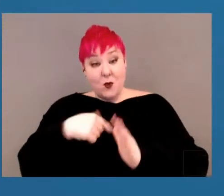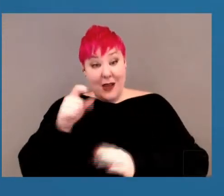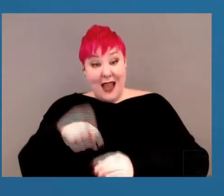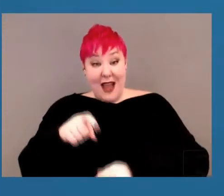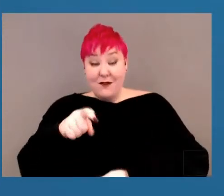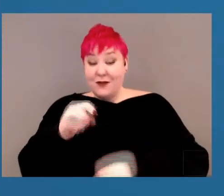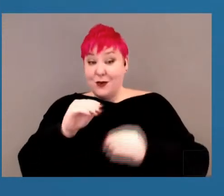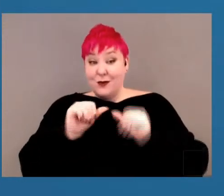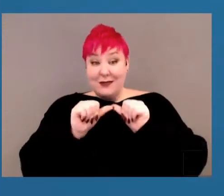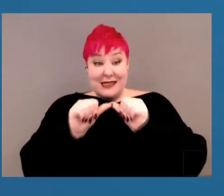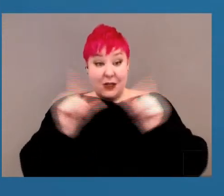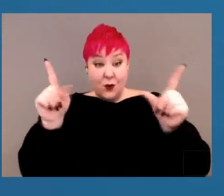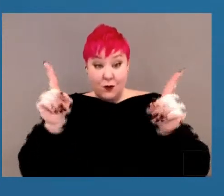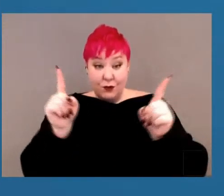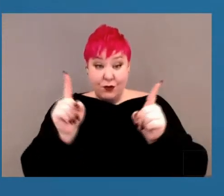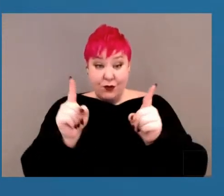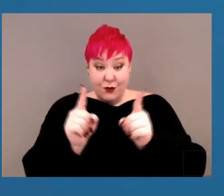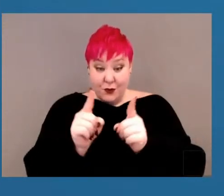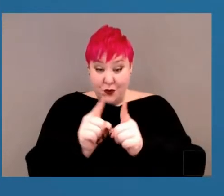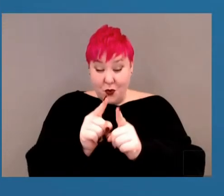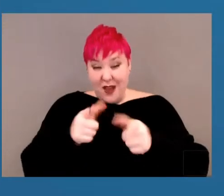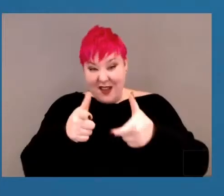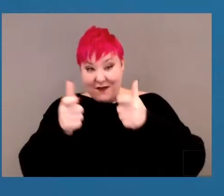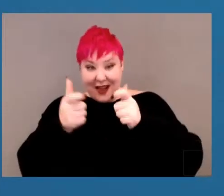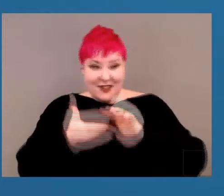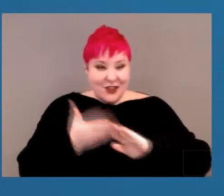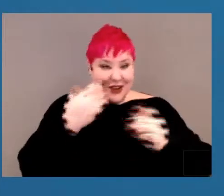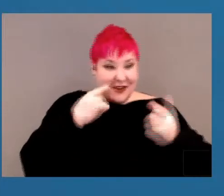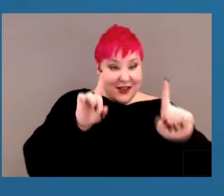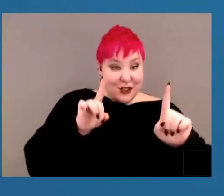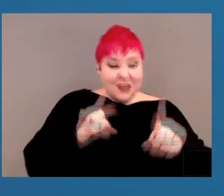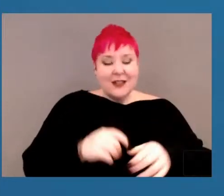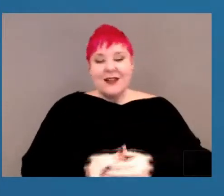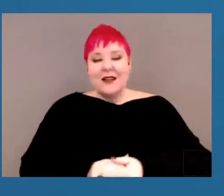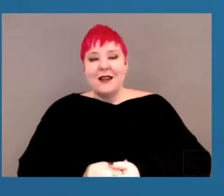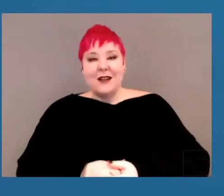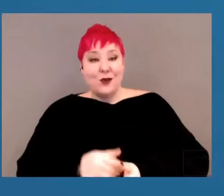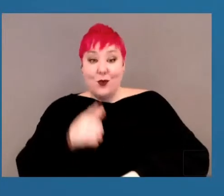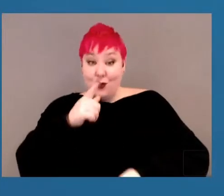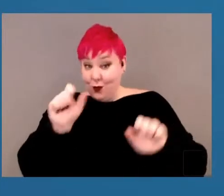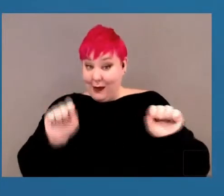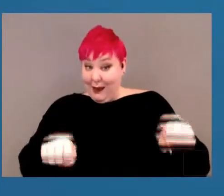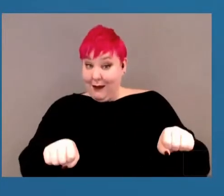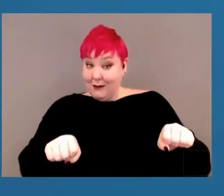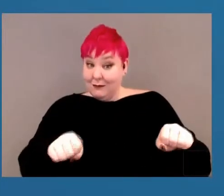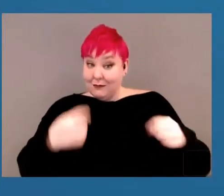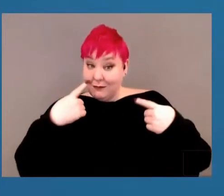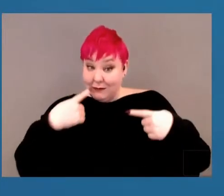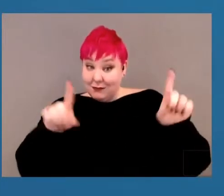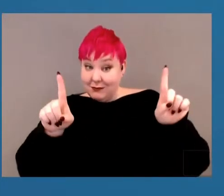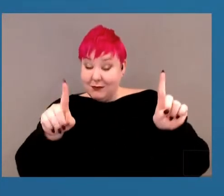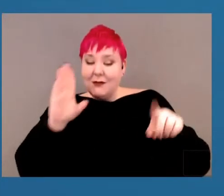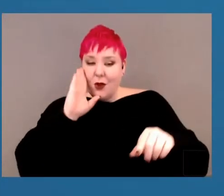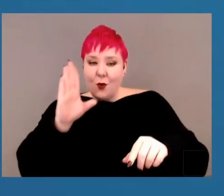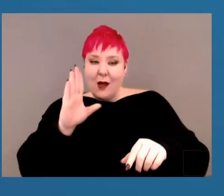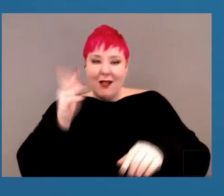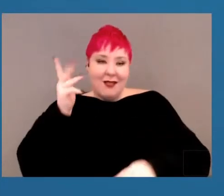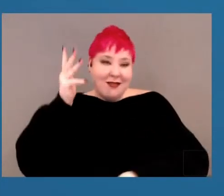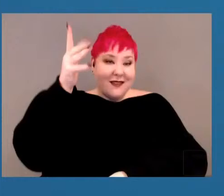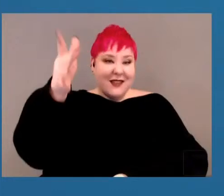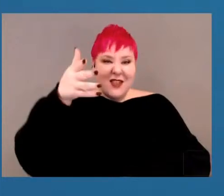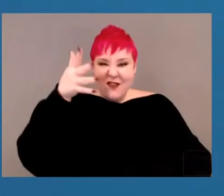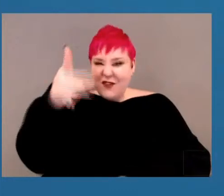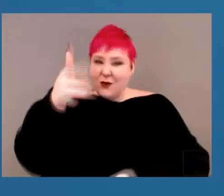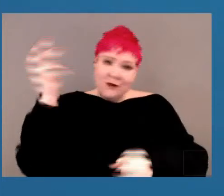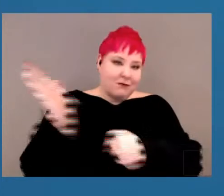more efficient. And that's what this is all about. Whoever does that will win the race for the future. And I want